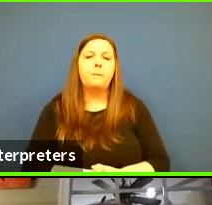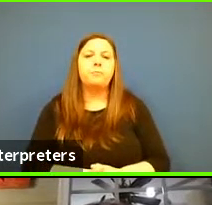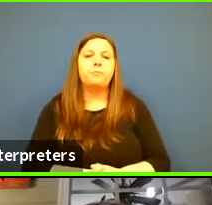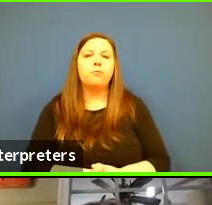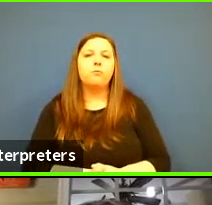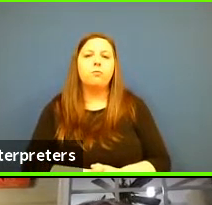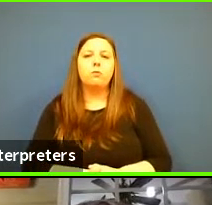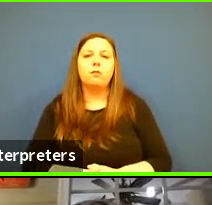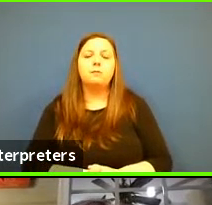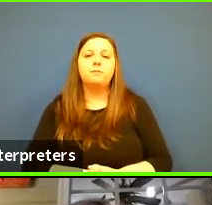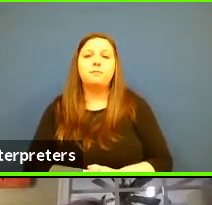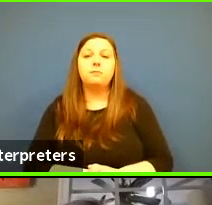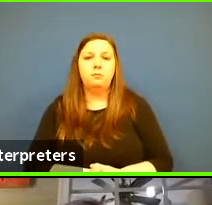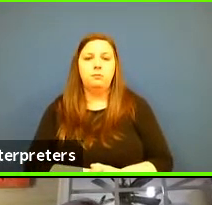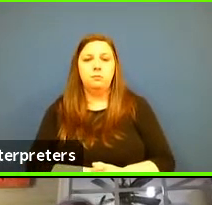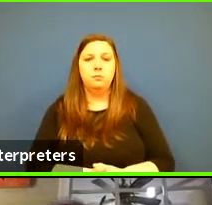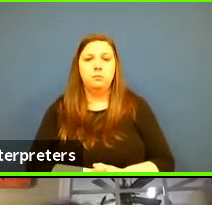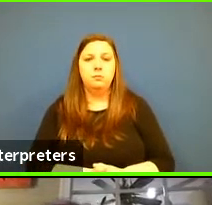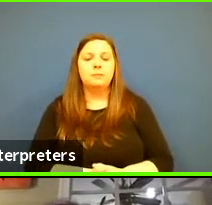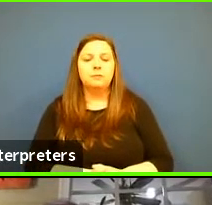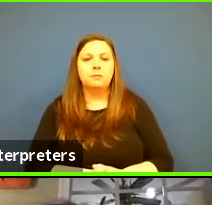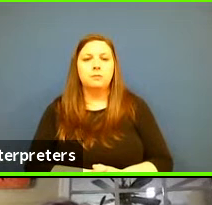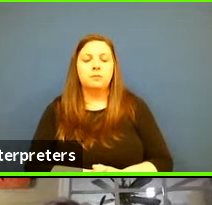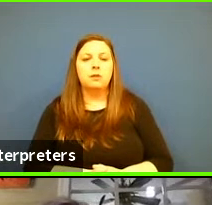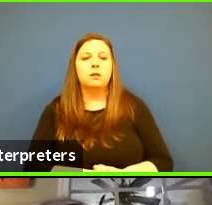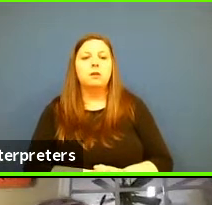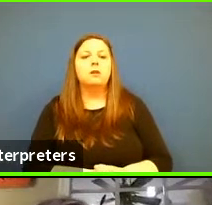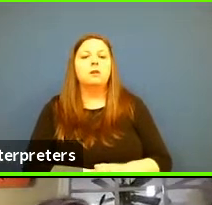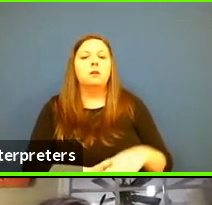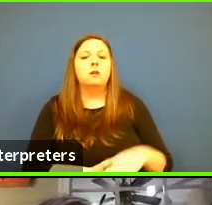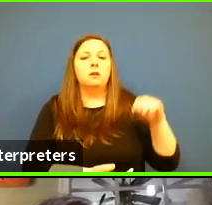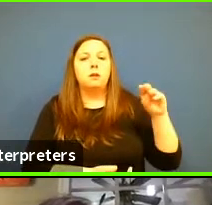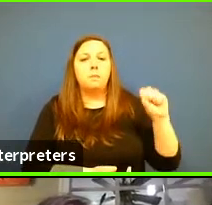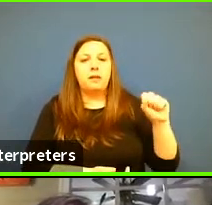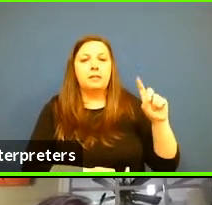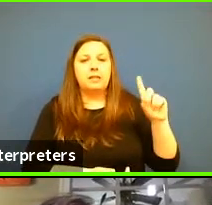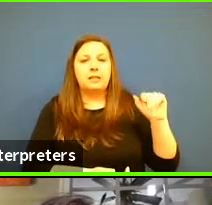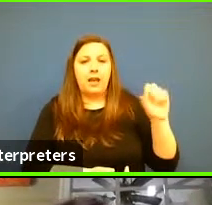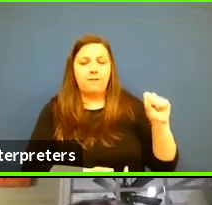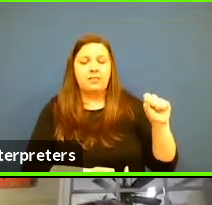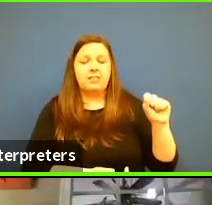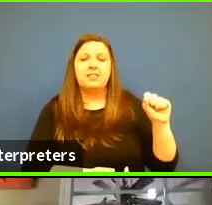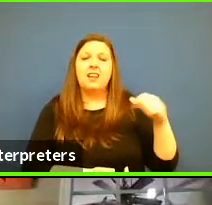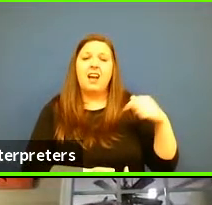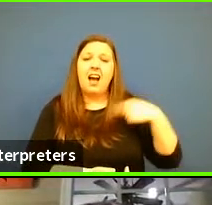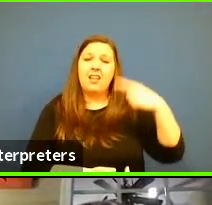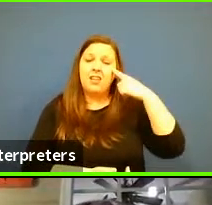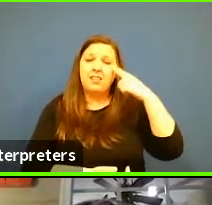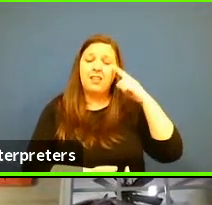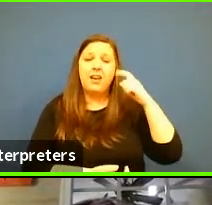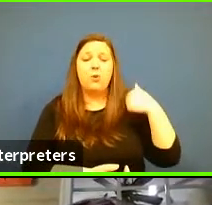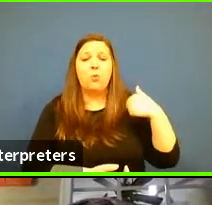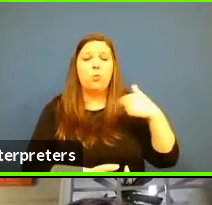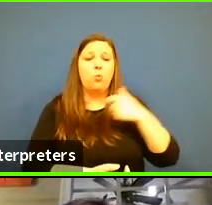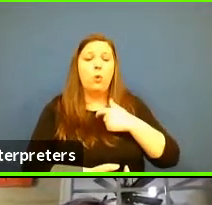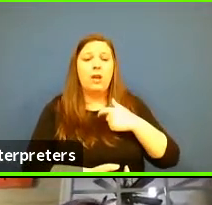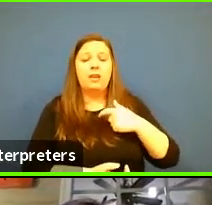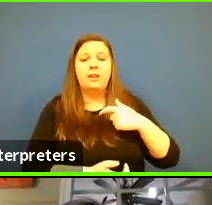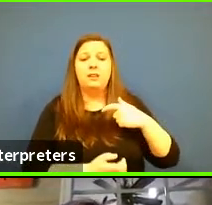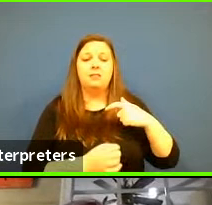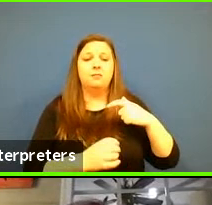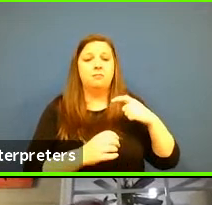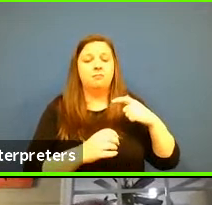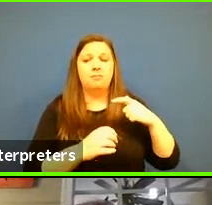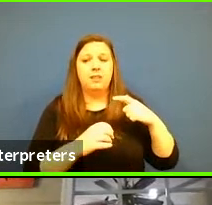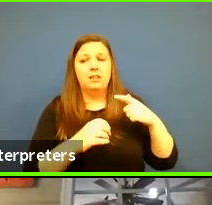I would just hazard that I think we put our staff under an extraordinary amount of stress in order to manage all of the things